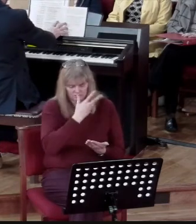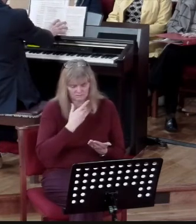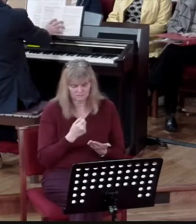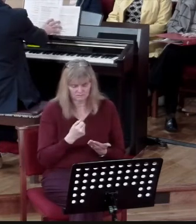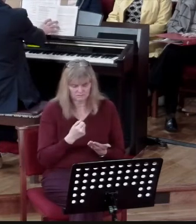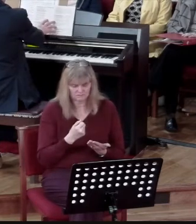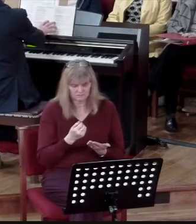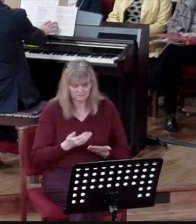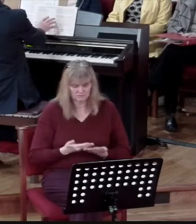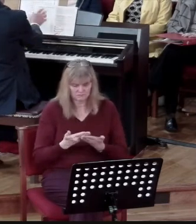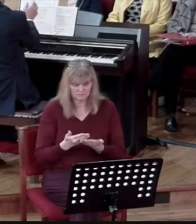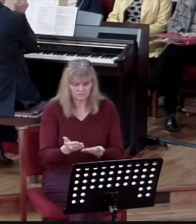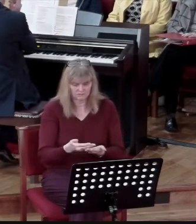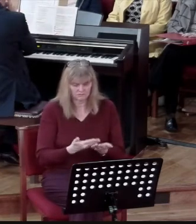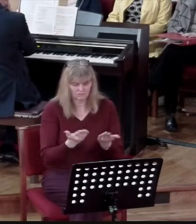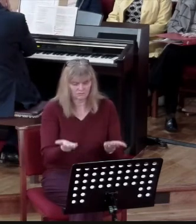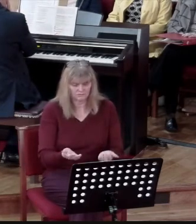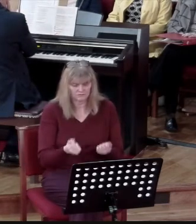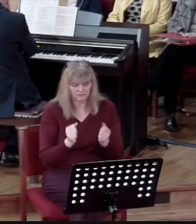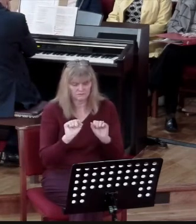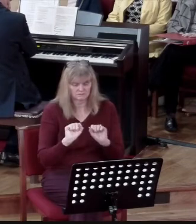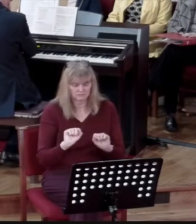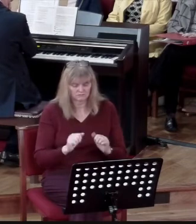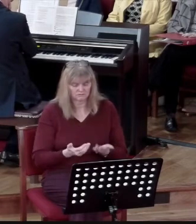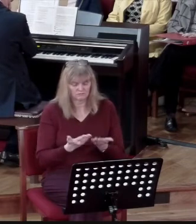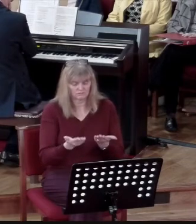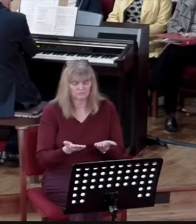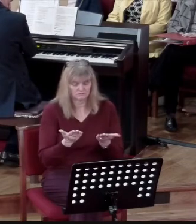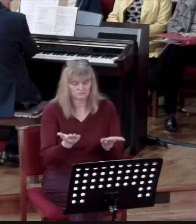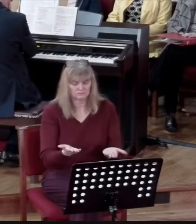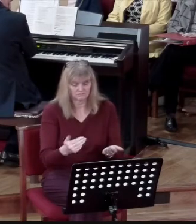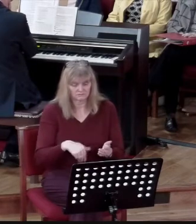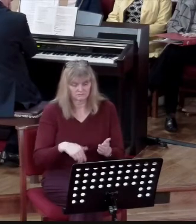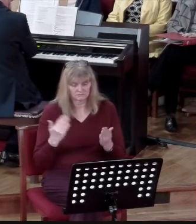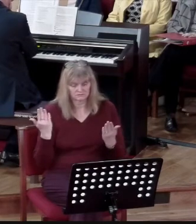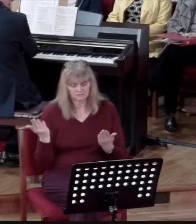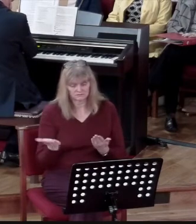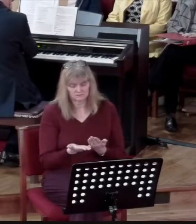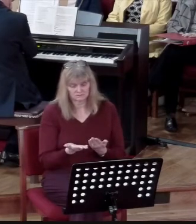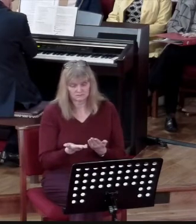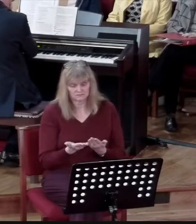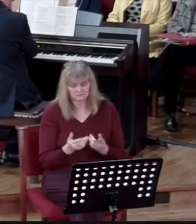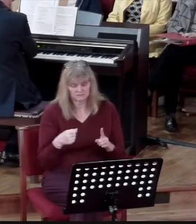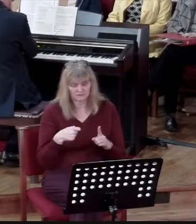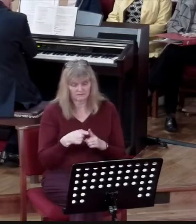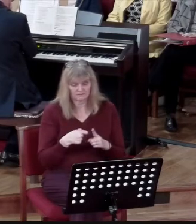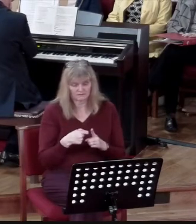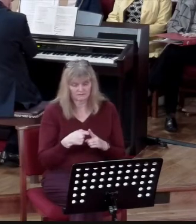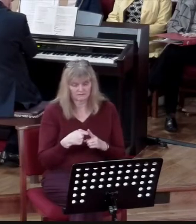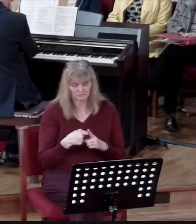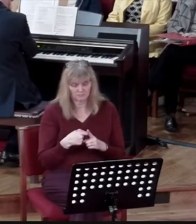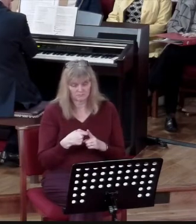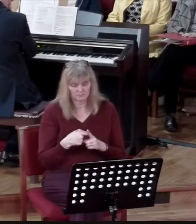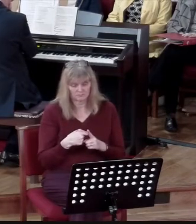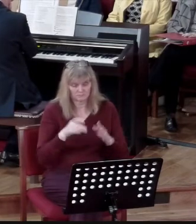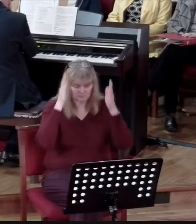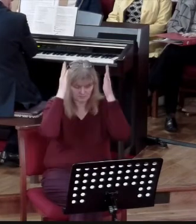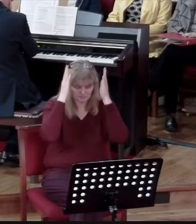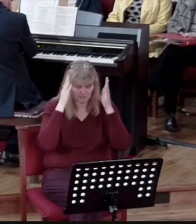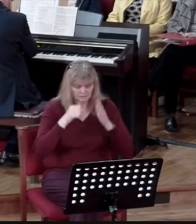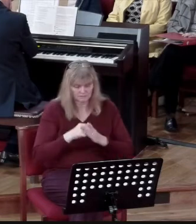And as we bring our offerings, we ask that you would use them in the service of the kingdom, of your kingdom, in